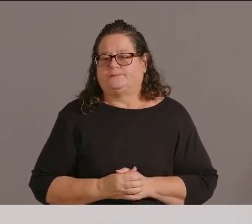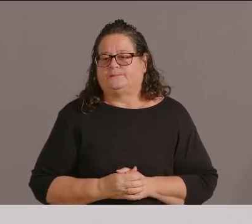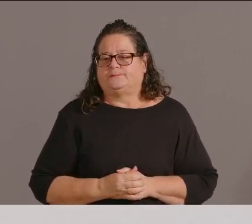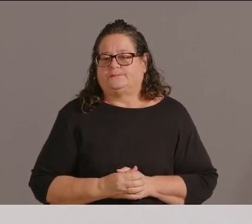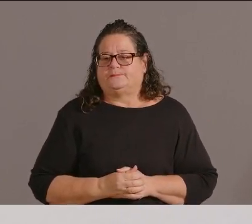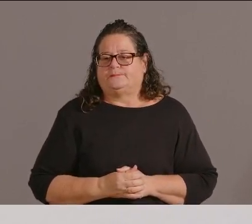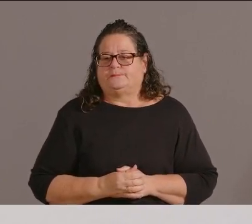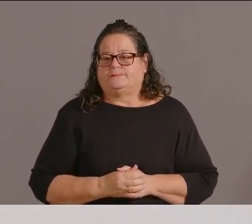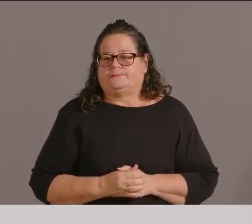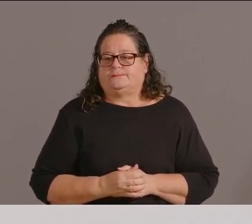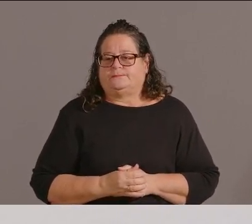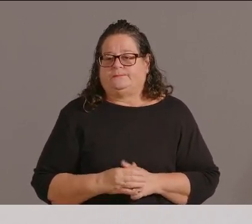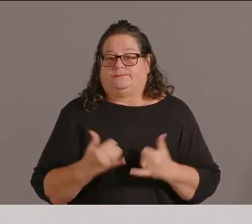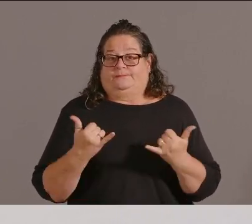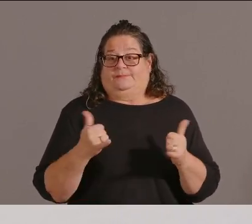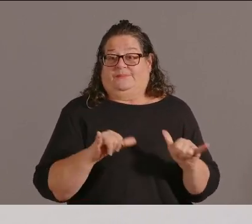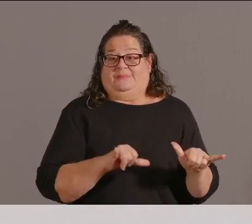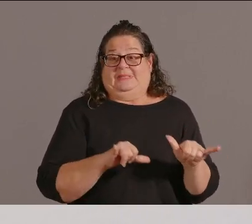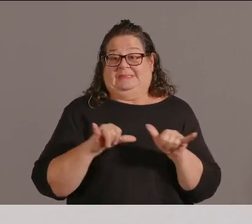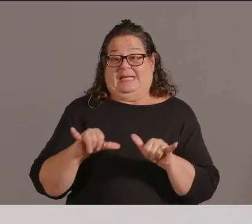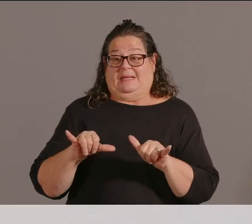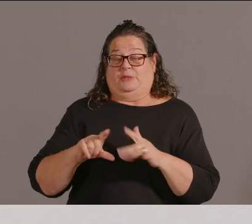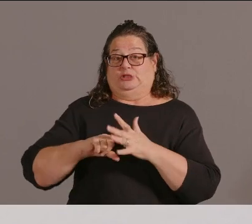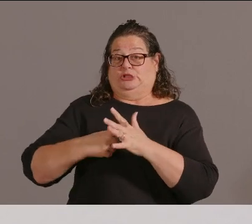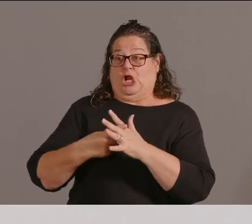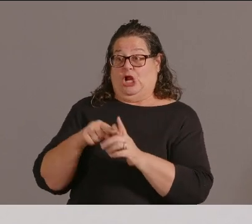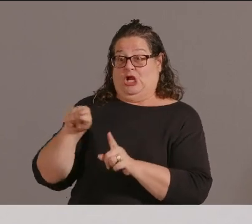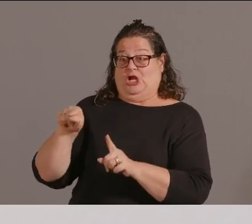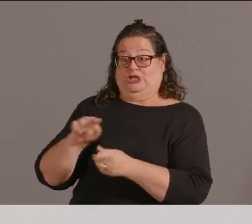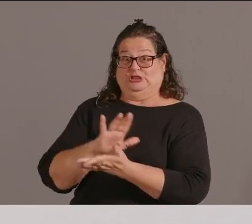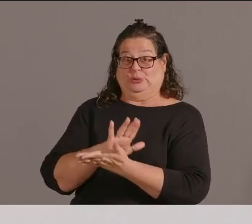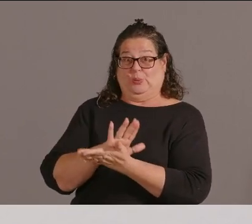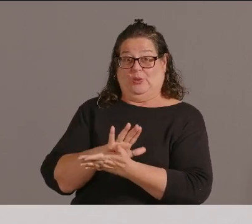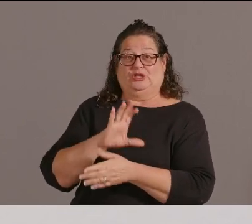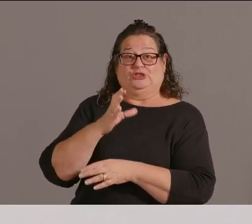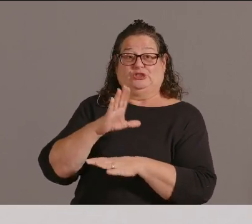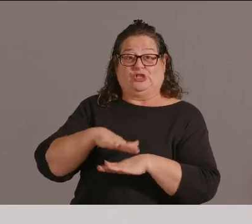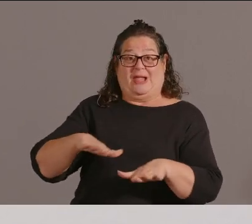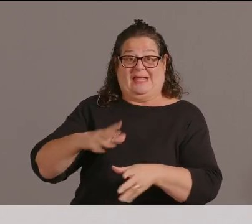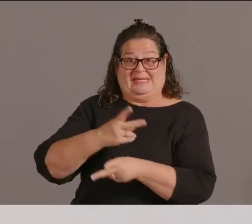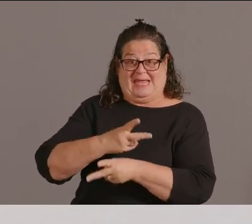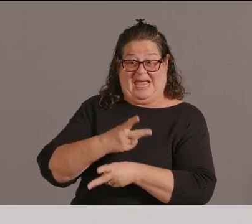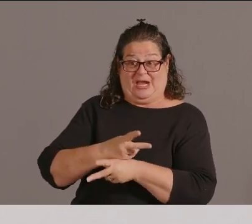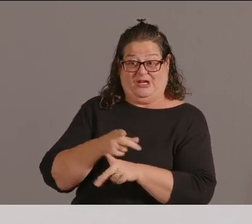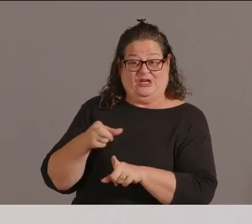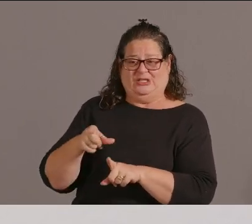we moved into our school and childcare, and as we move into some of these